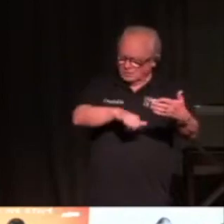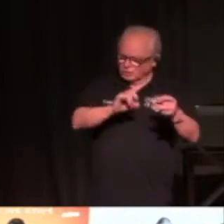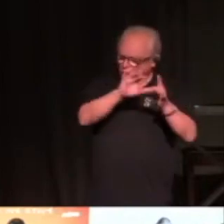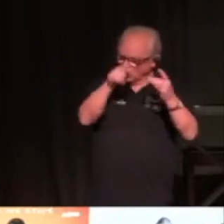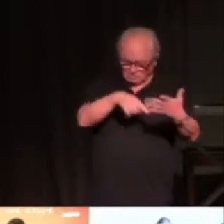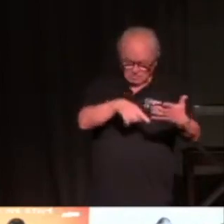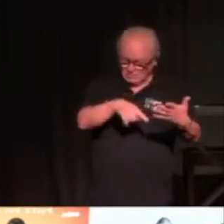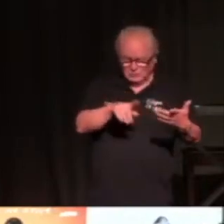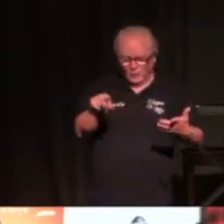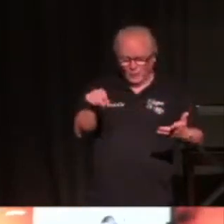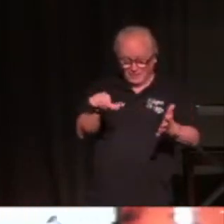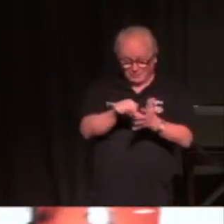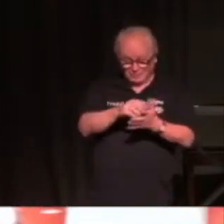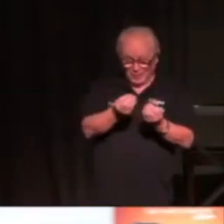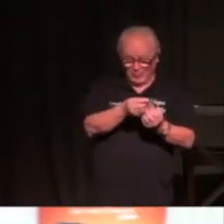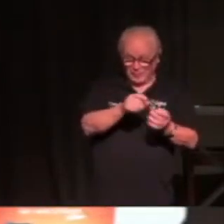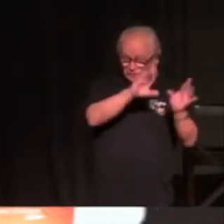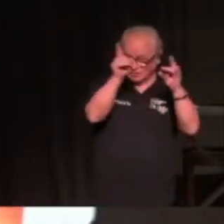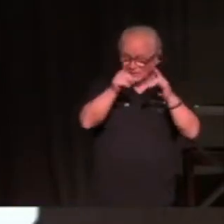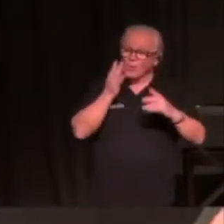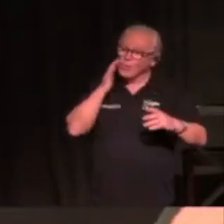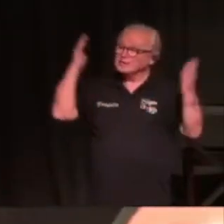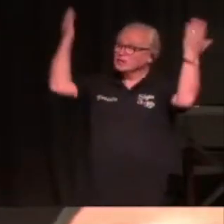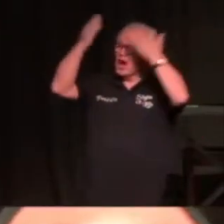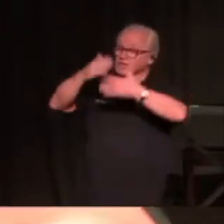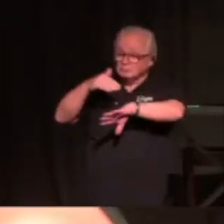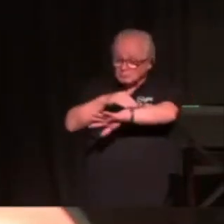And the problem with the stars is that when it's that dark, you can't see the stars.